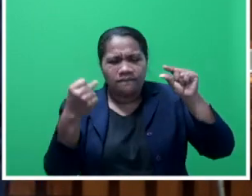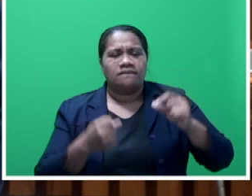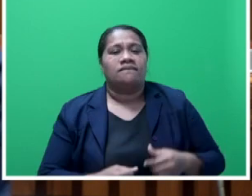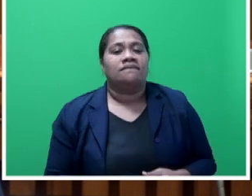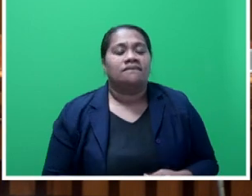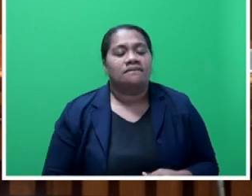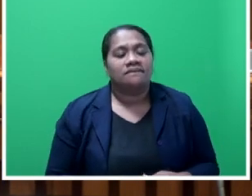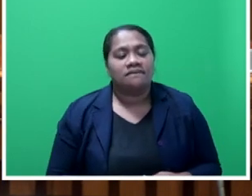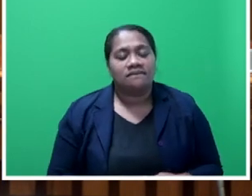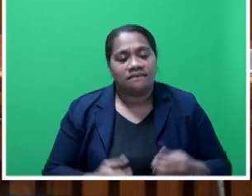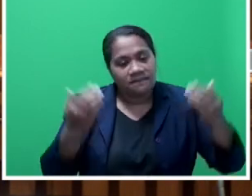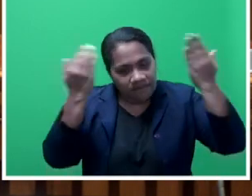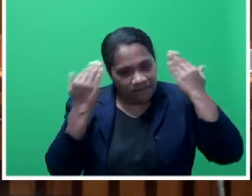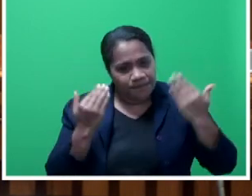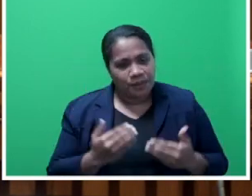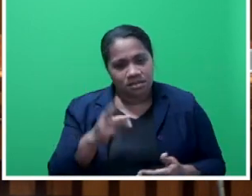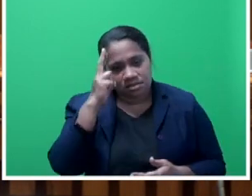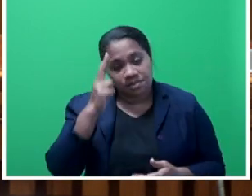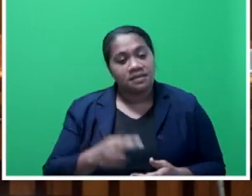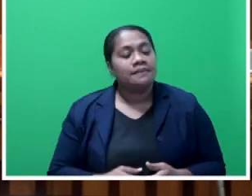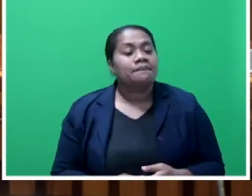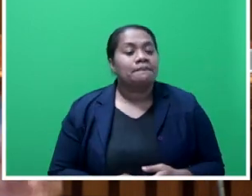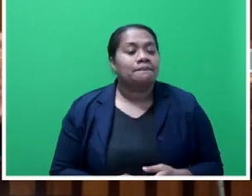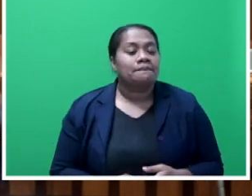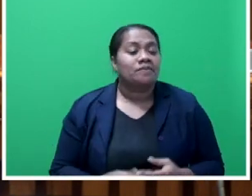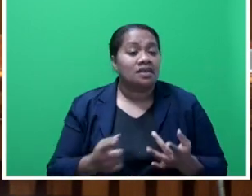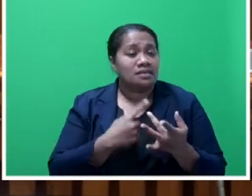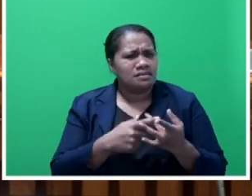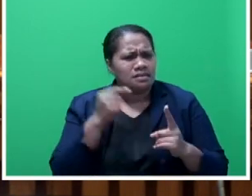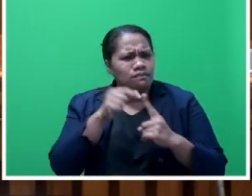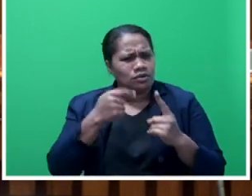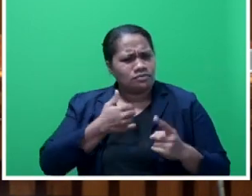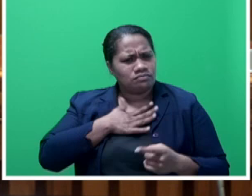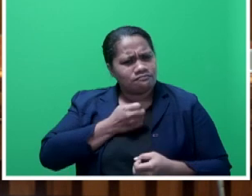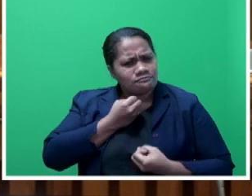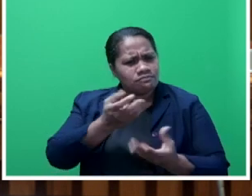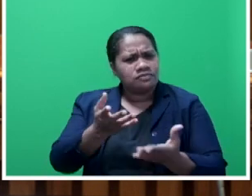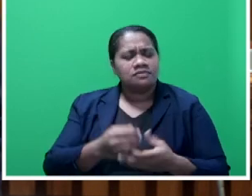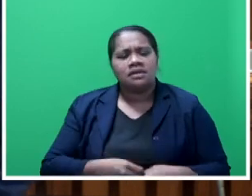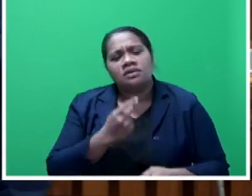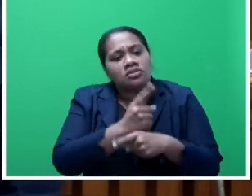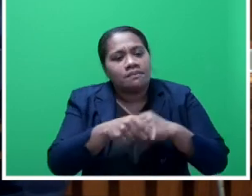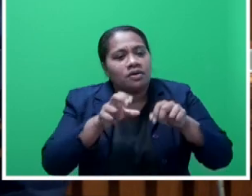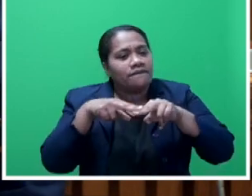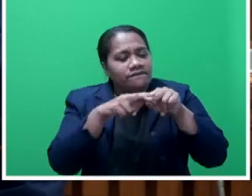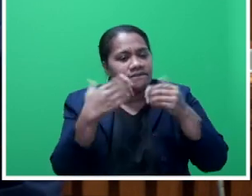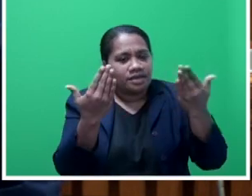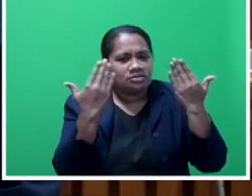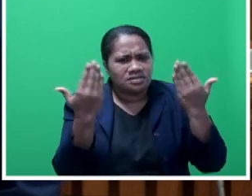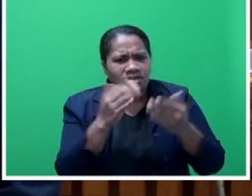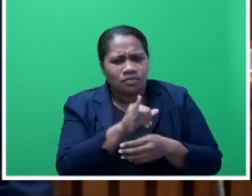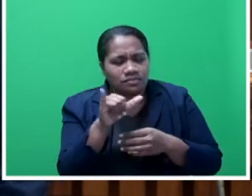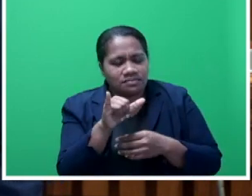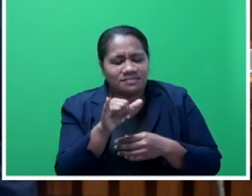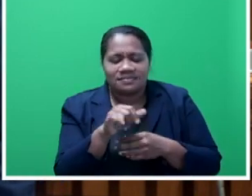Mr. Speaker, sir, the other point that I also wanted to make, they talked about the Fiji Airways debt. Let me give you a breakdown of the